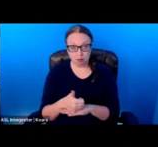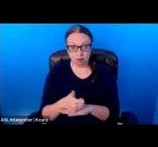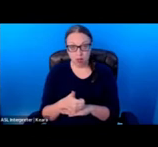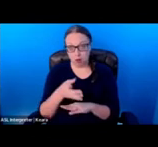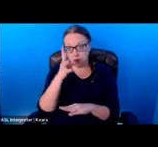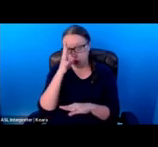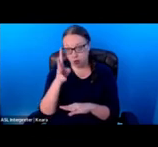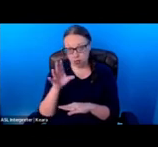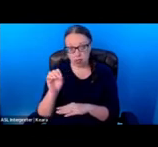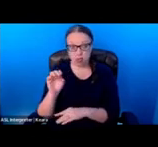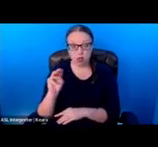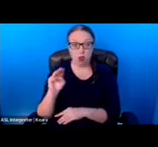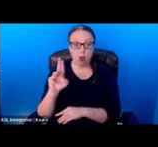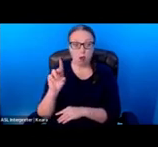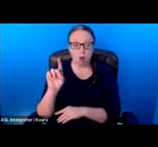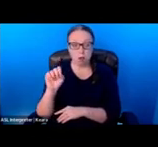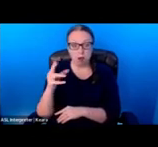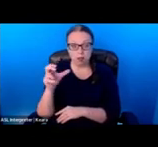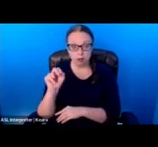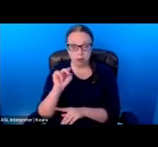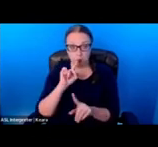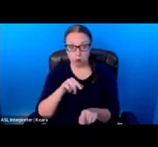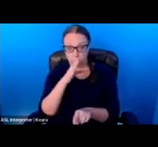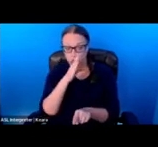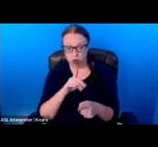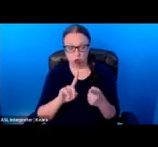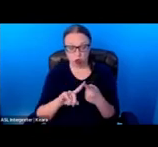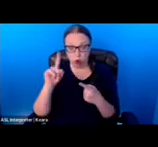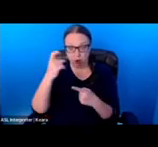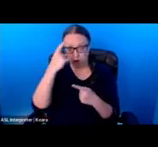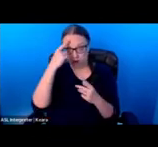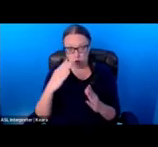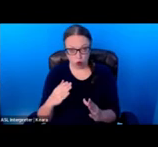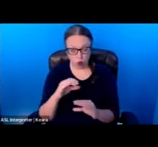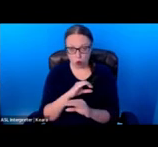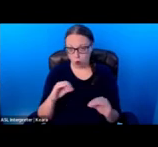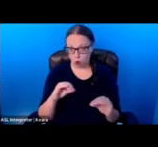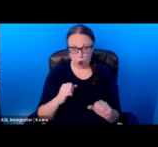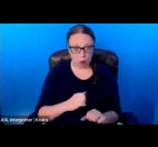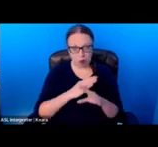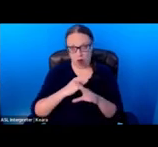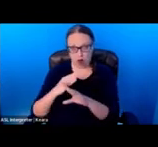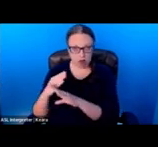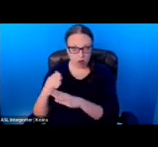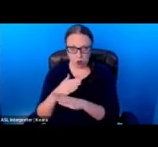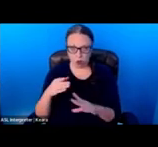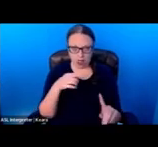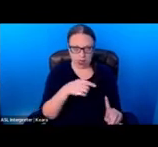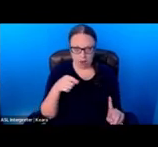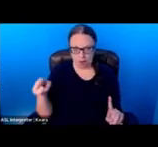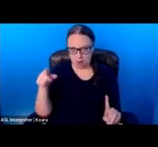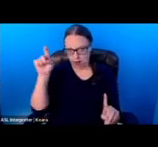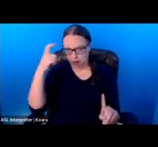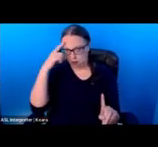the ombudsman reports directly into our governor. So there's no layers of bureaucracy between him and the governor, and decisions